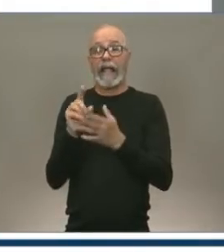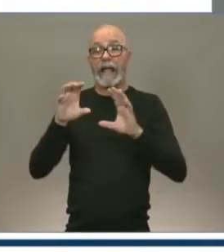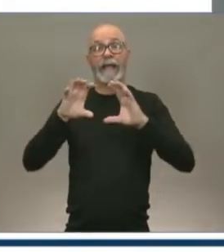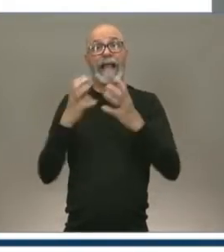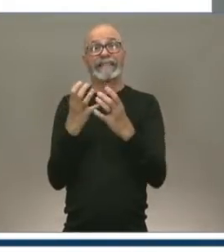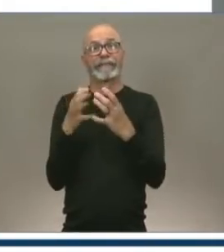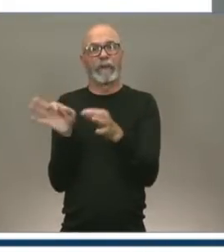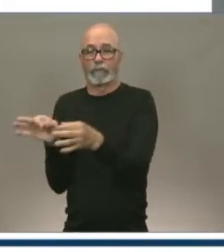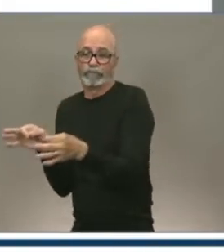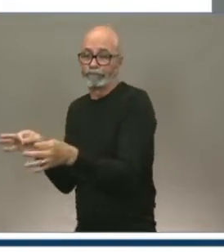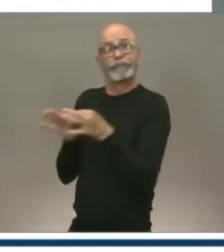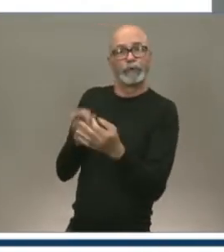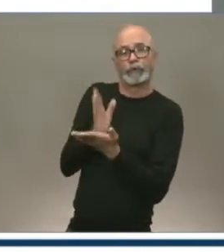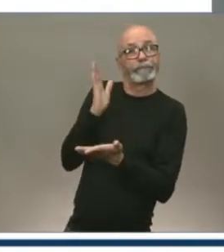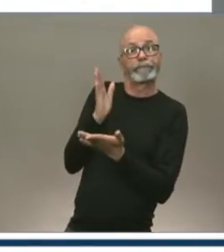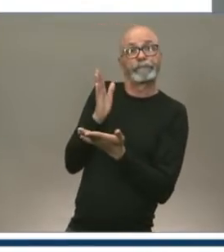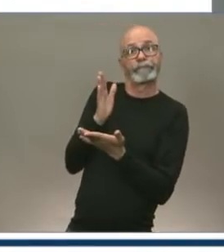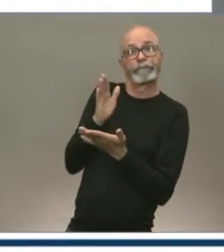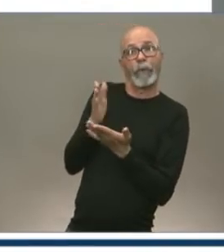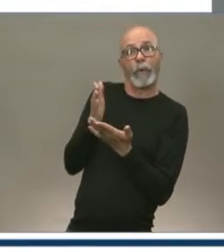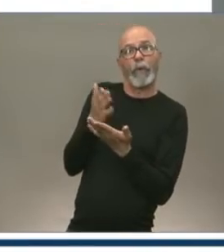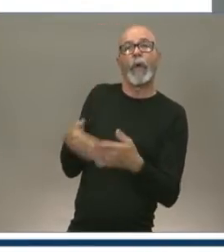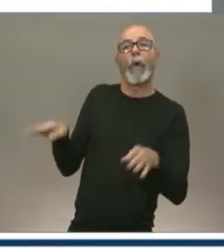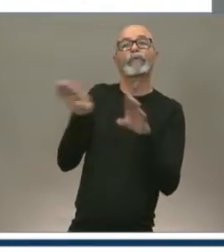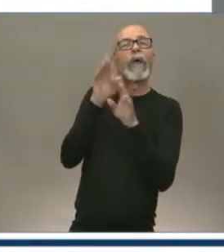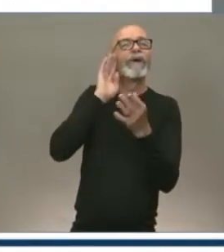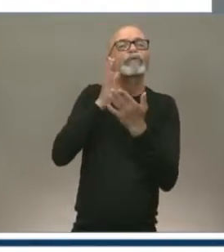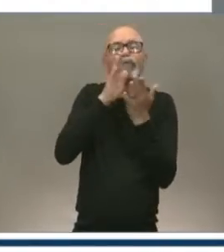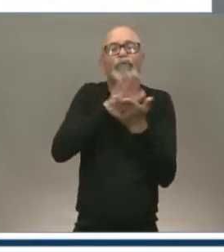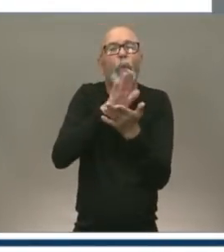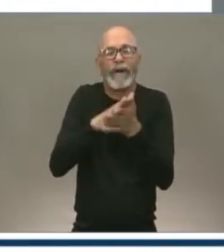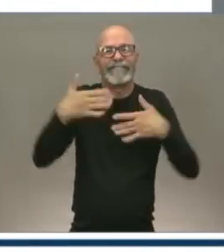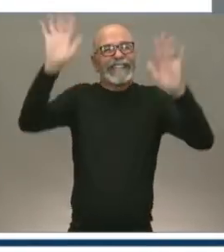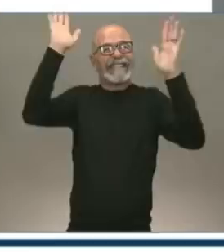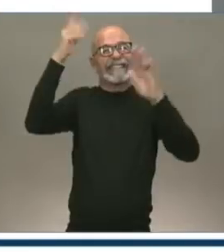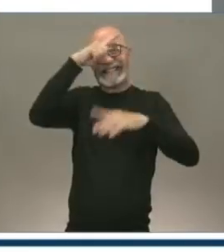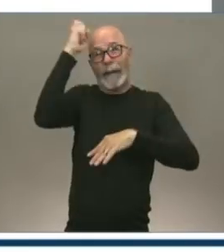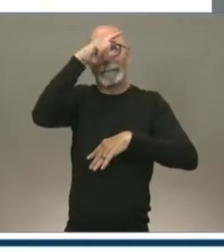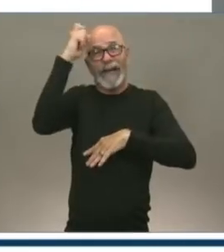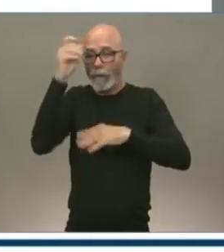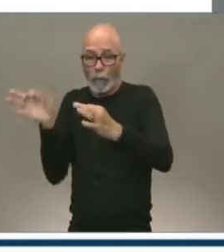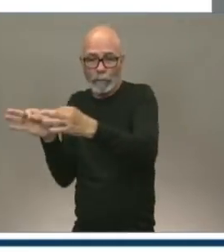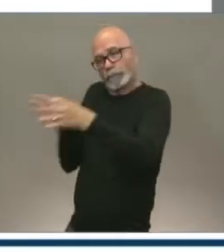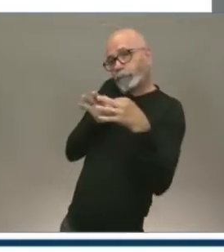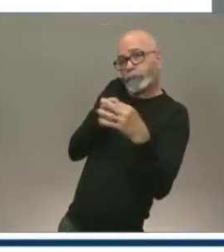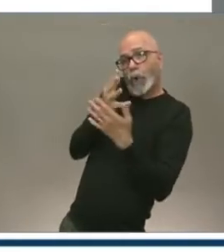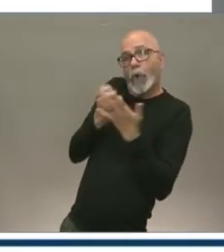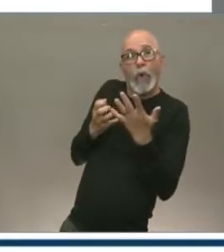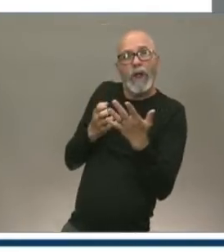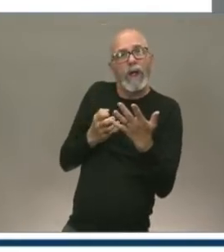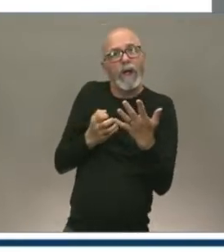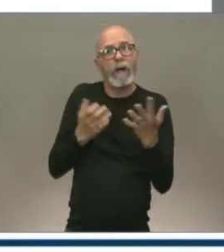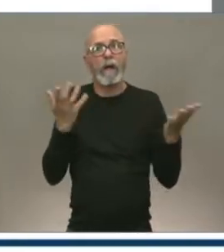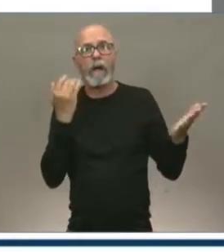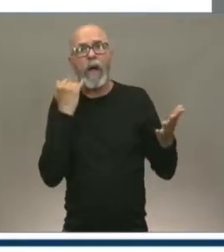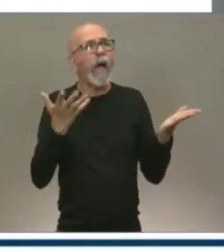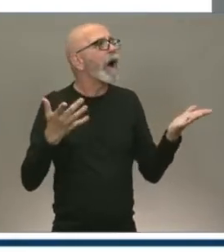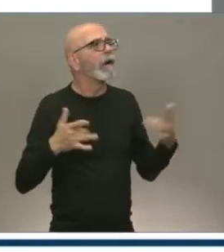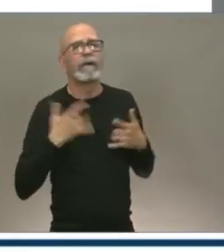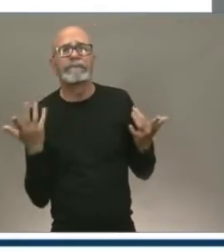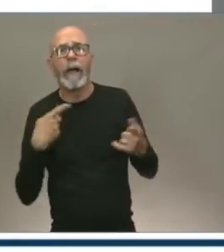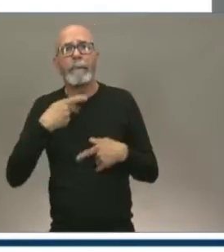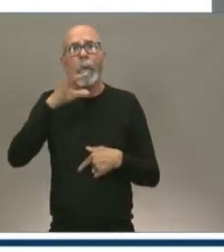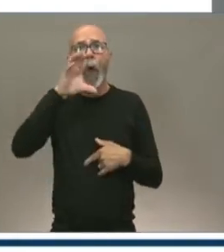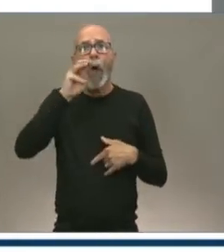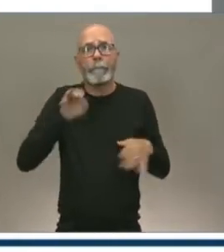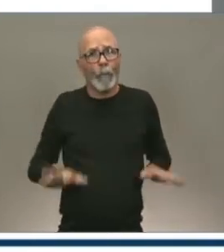schools. I also know many of you are wondering about proms. This year, schools will focus on making graduation as special as it